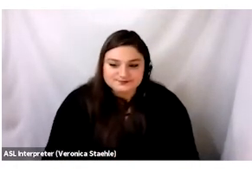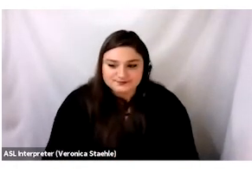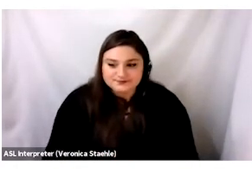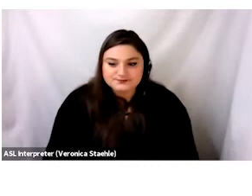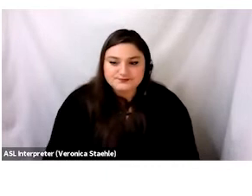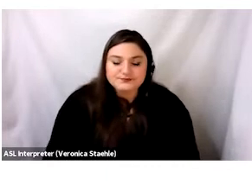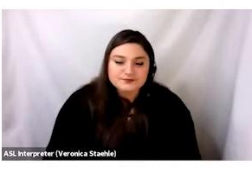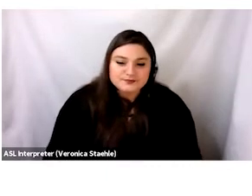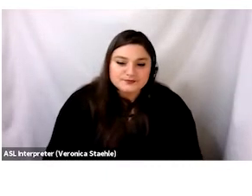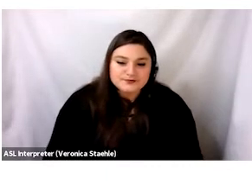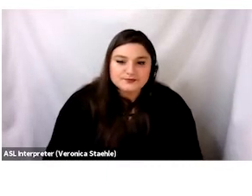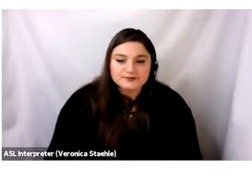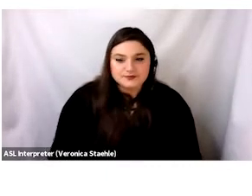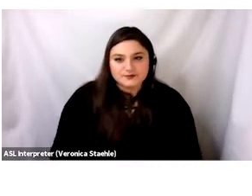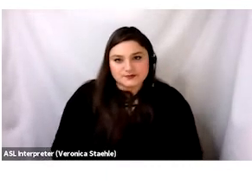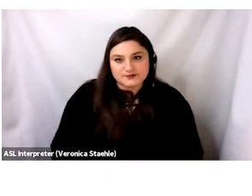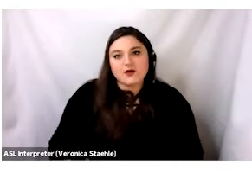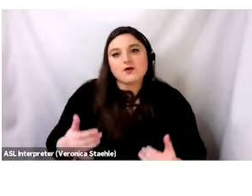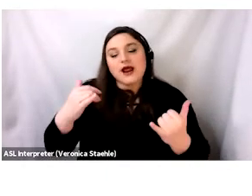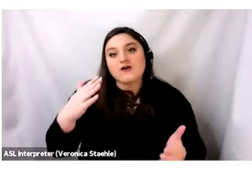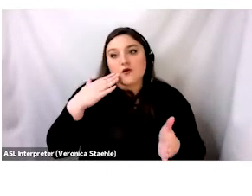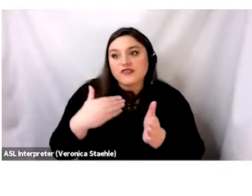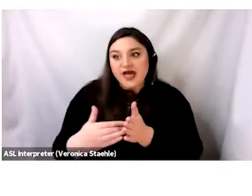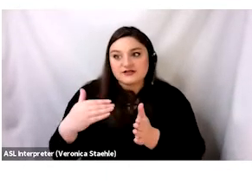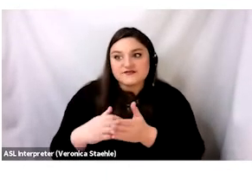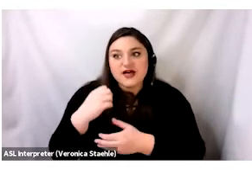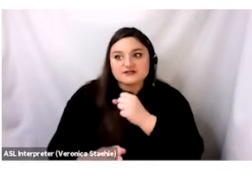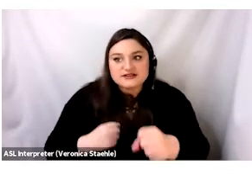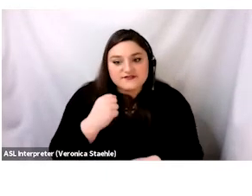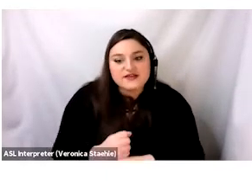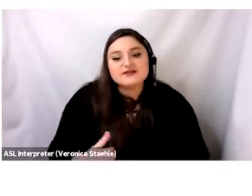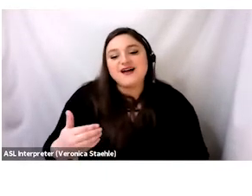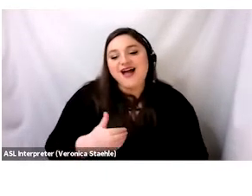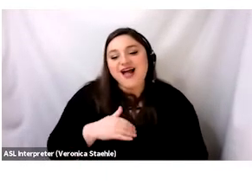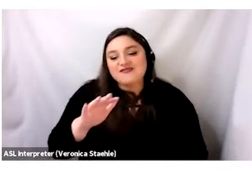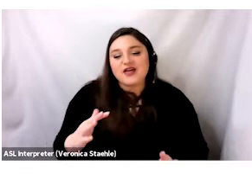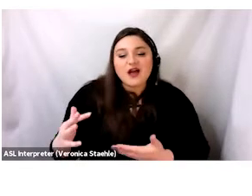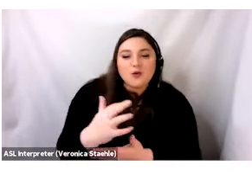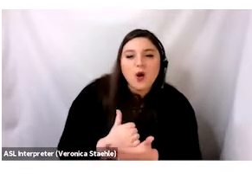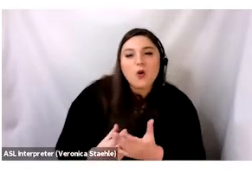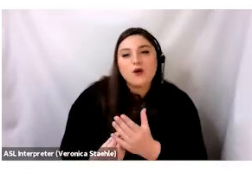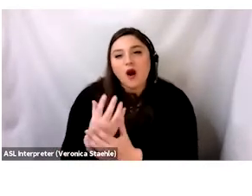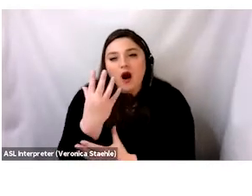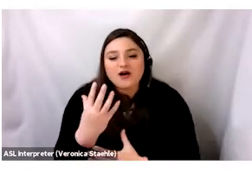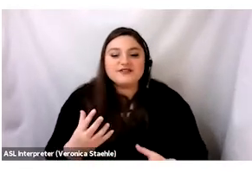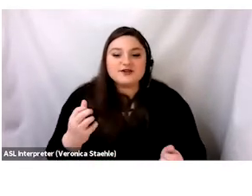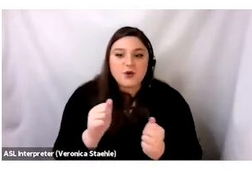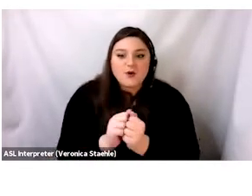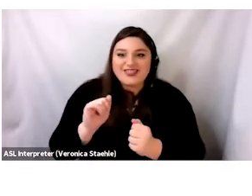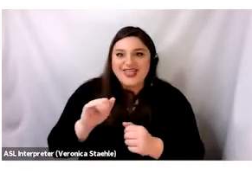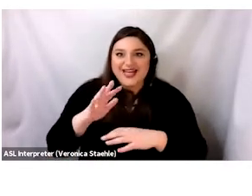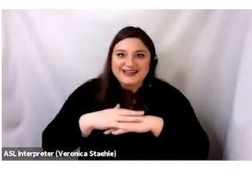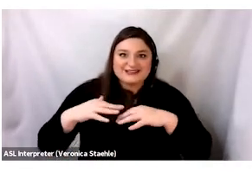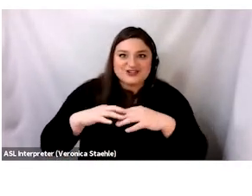cotton cultivation, harvesting, and artisanal weaving among indigenous Africans and Amerindians was